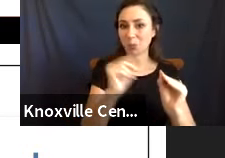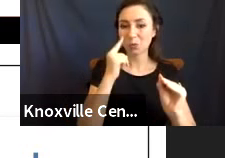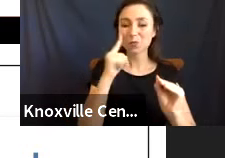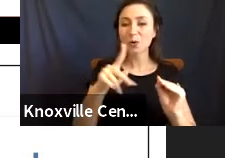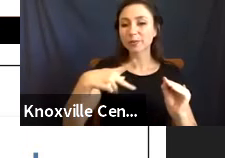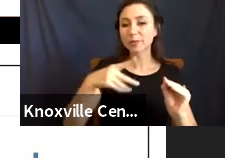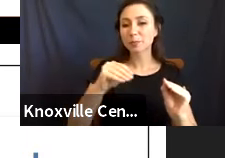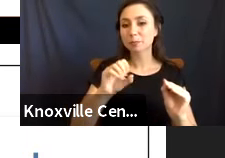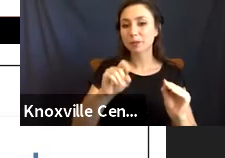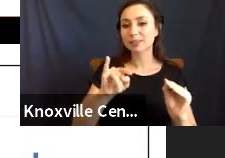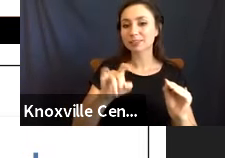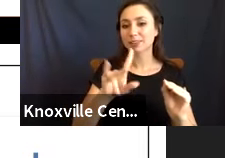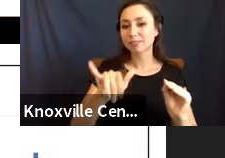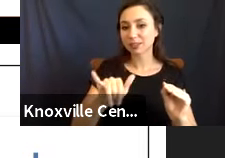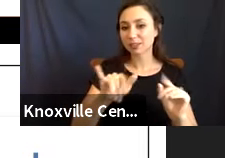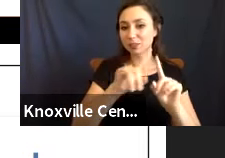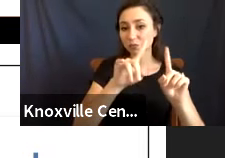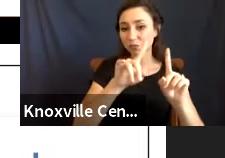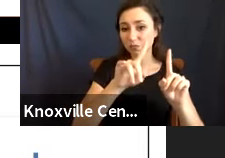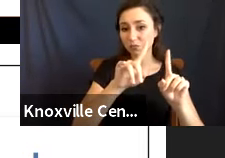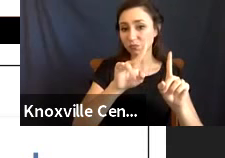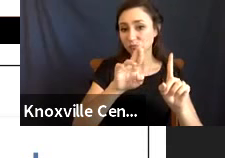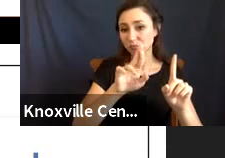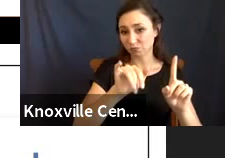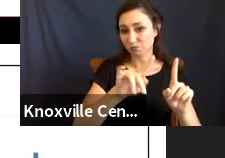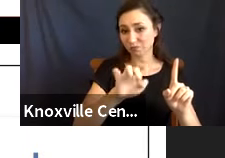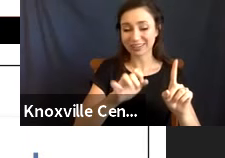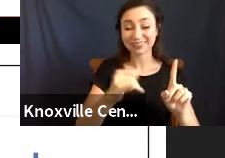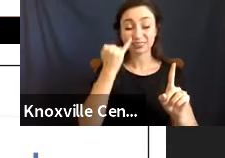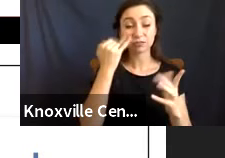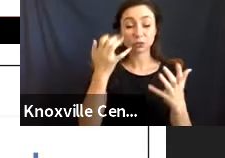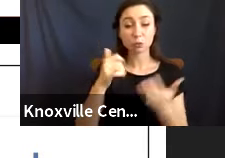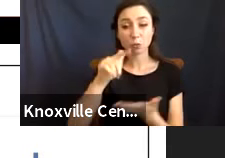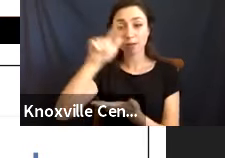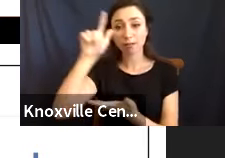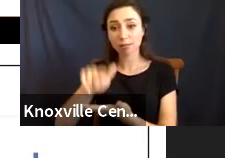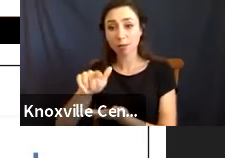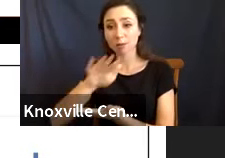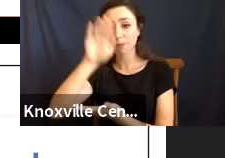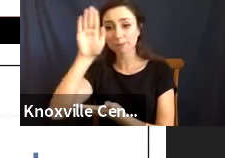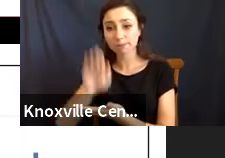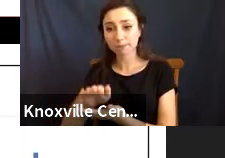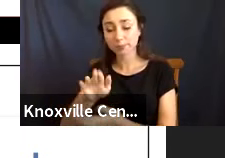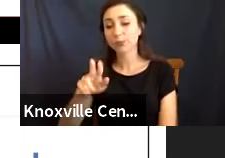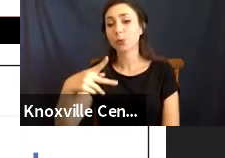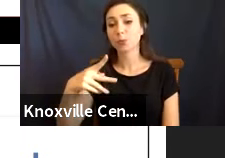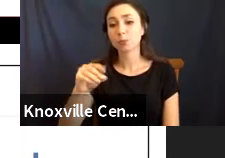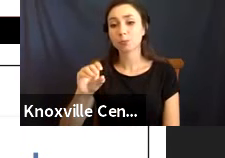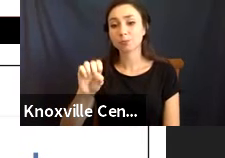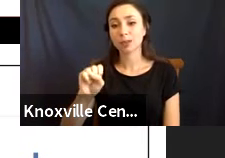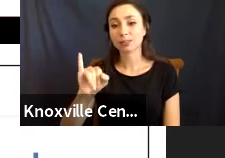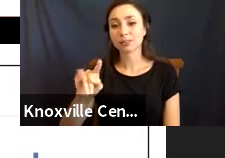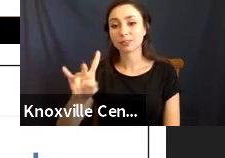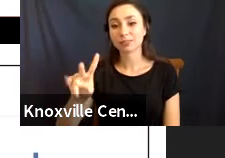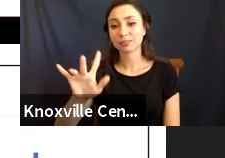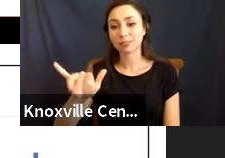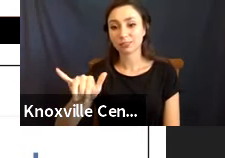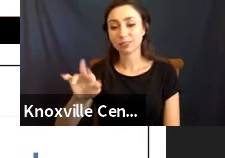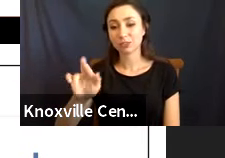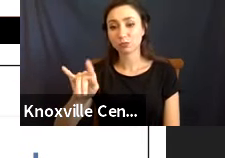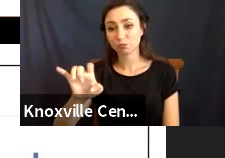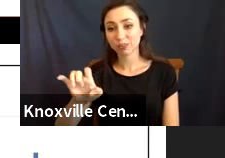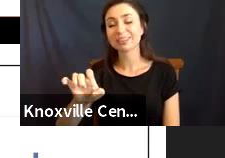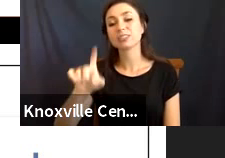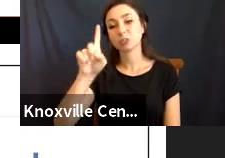positivity rate, you got to test. And so this is how it all kind of comes together and it all makes